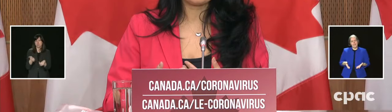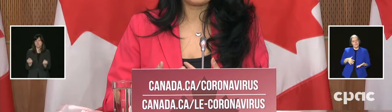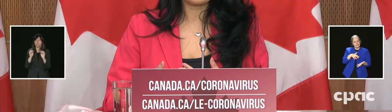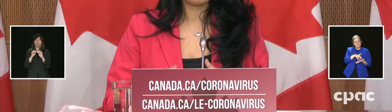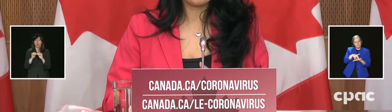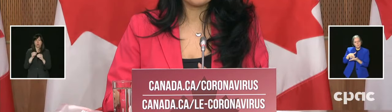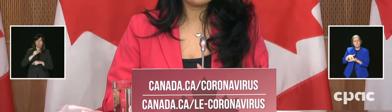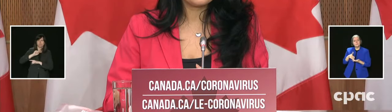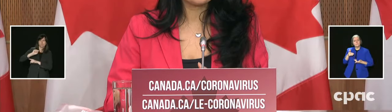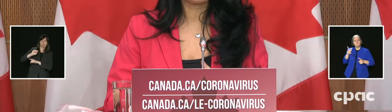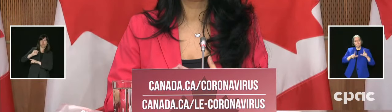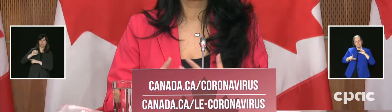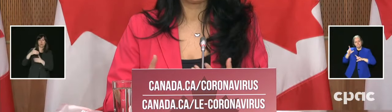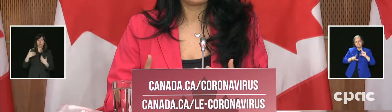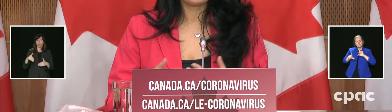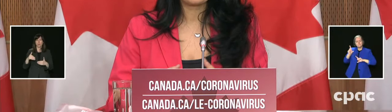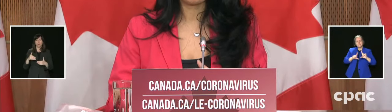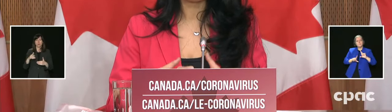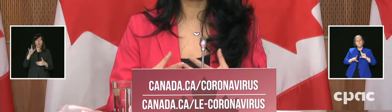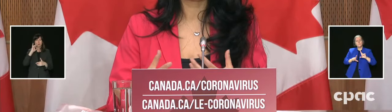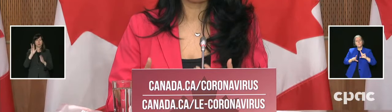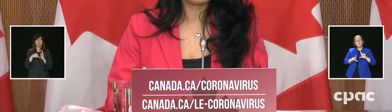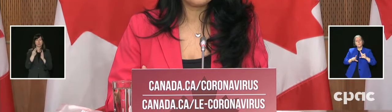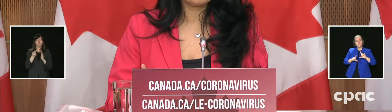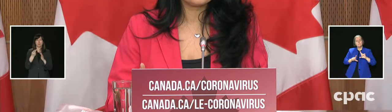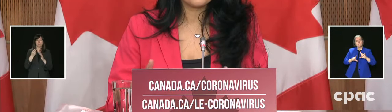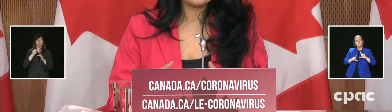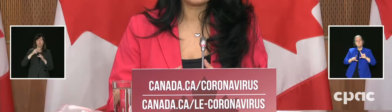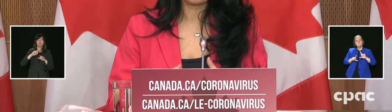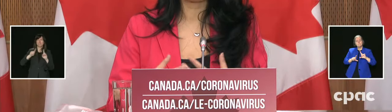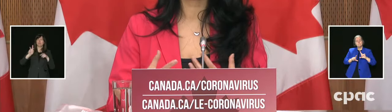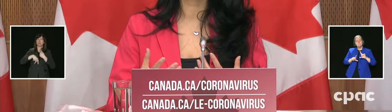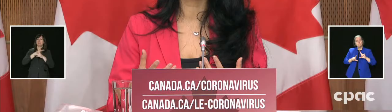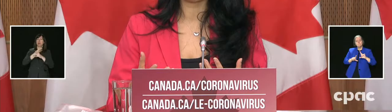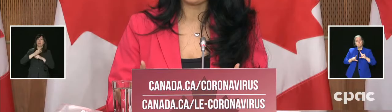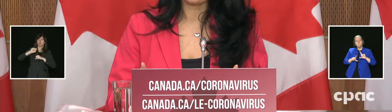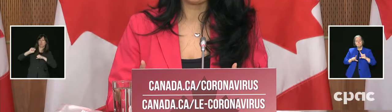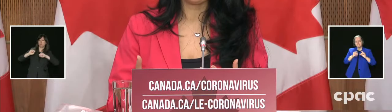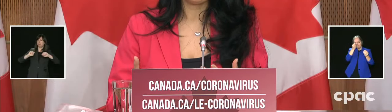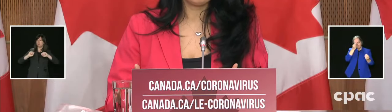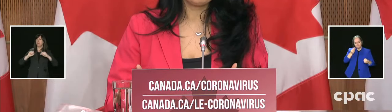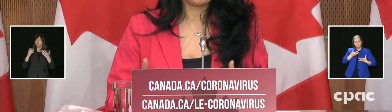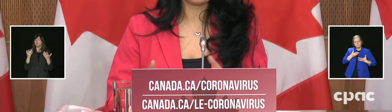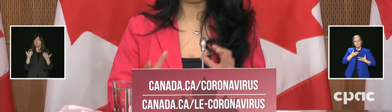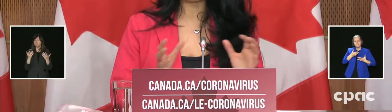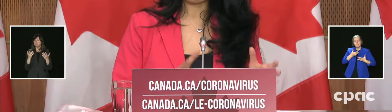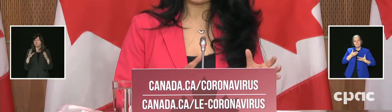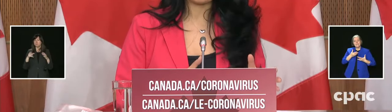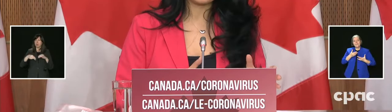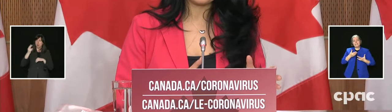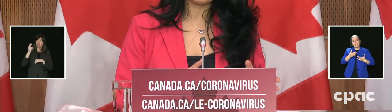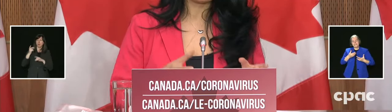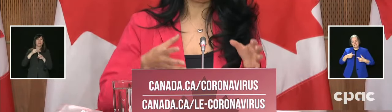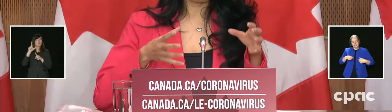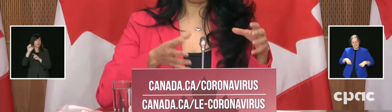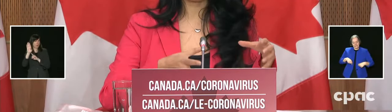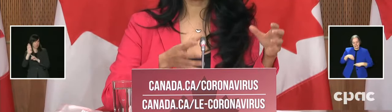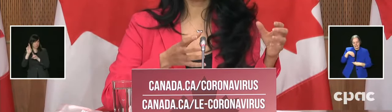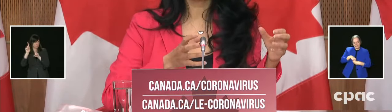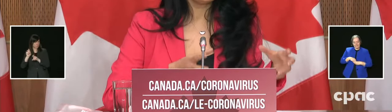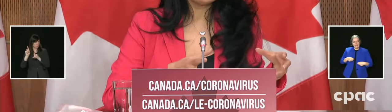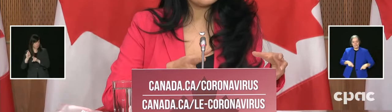and a more sort of a plurality, like a more diverse immune response, and something that's actually higher overall. So that's from lab studies.